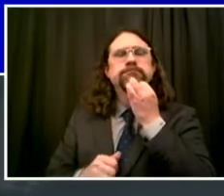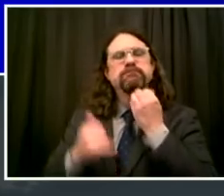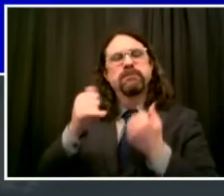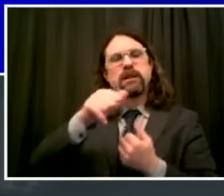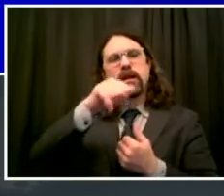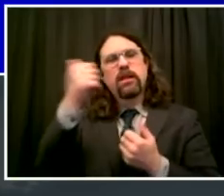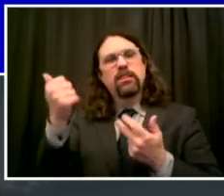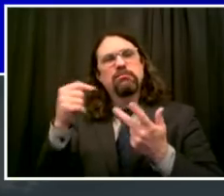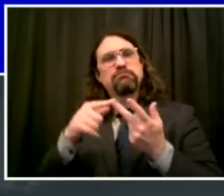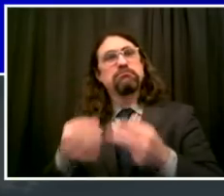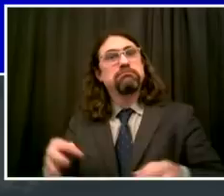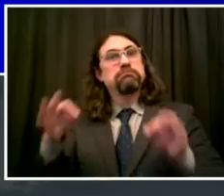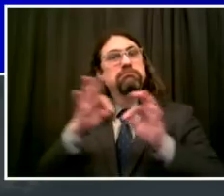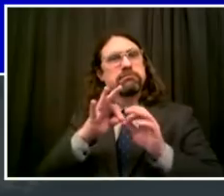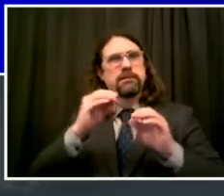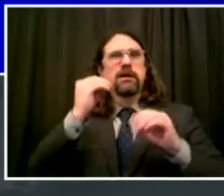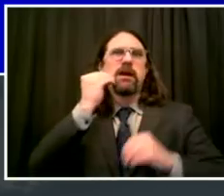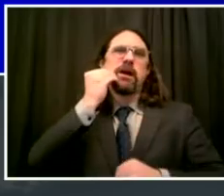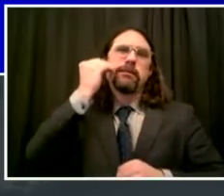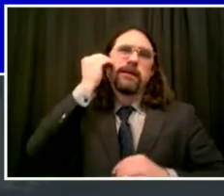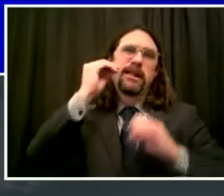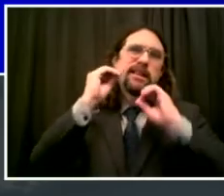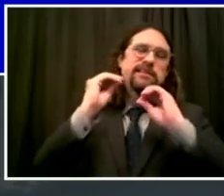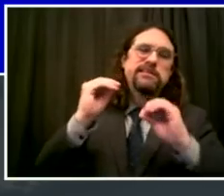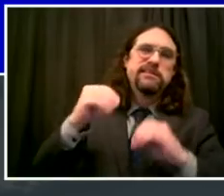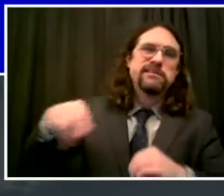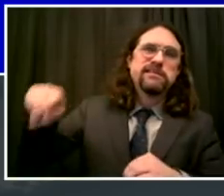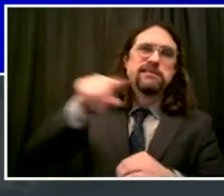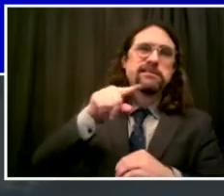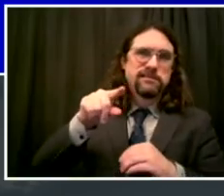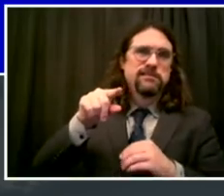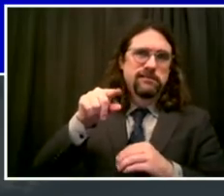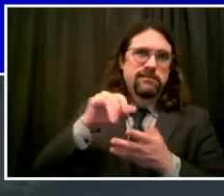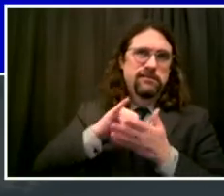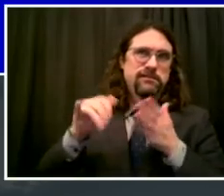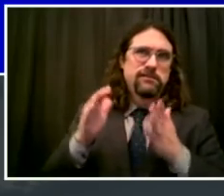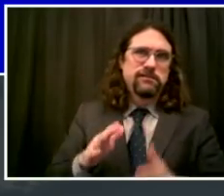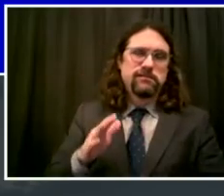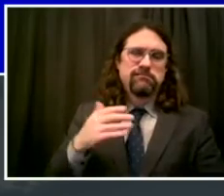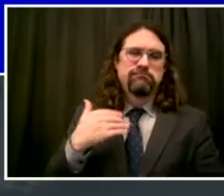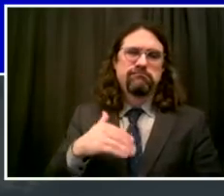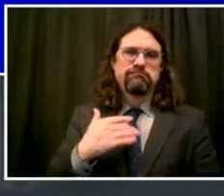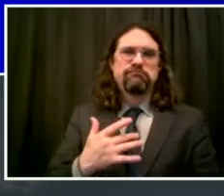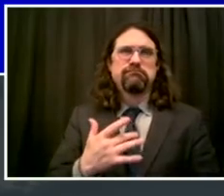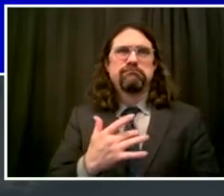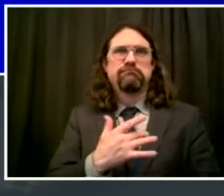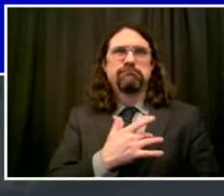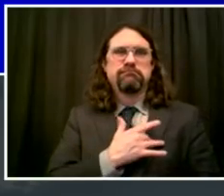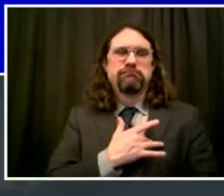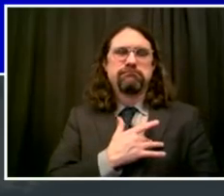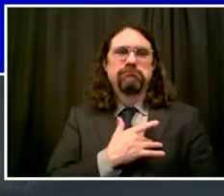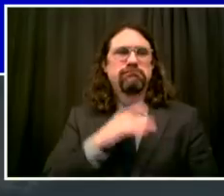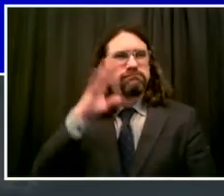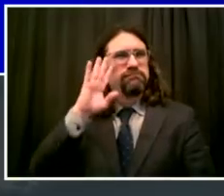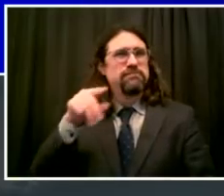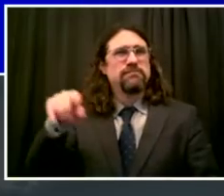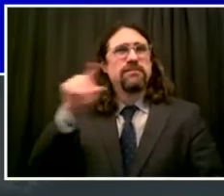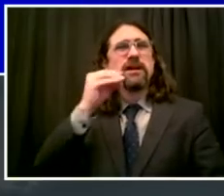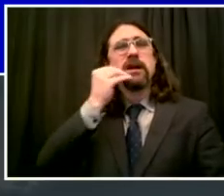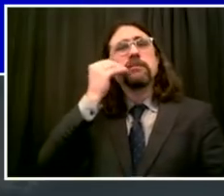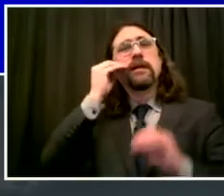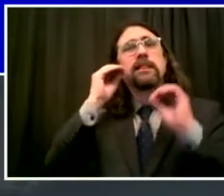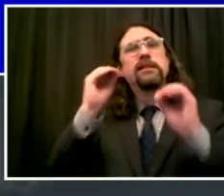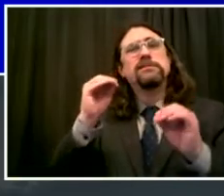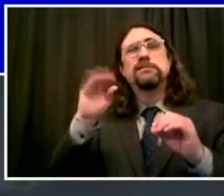lot for the fact that some people ended up living on the streets. Something happened in their life that led them to that point. Our job is